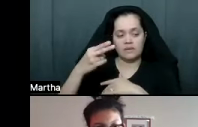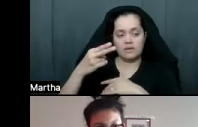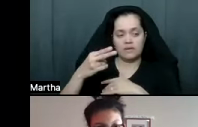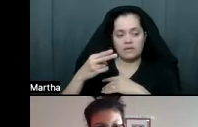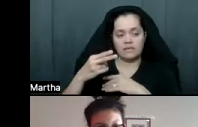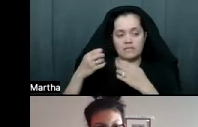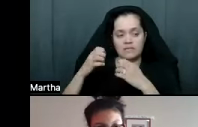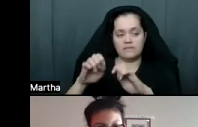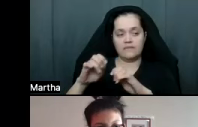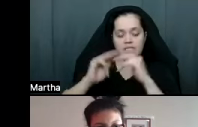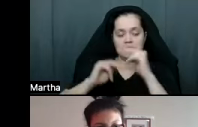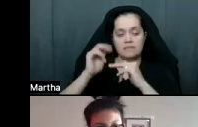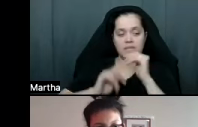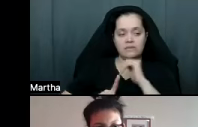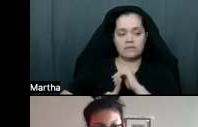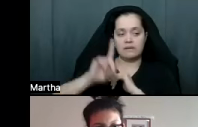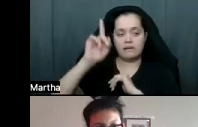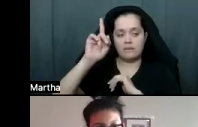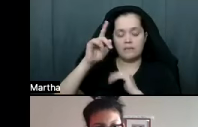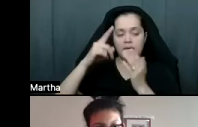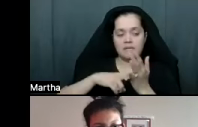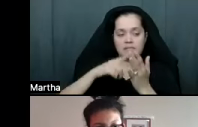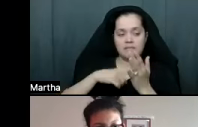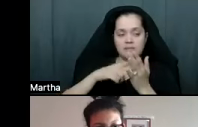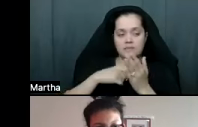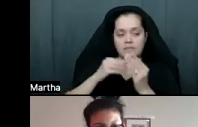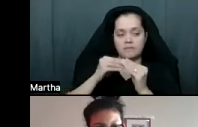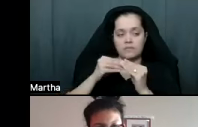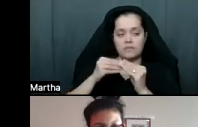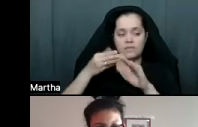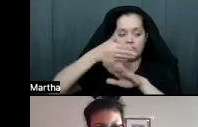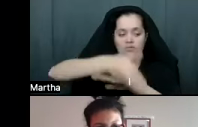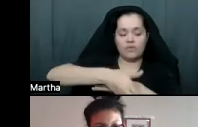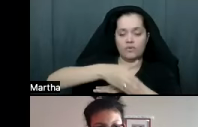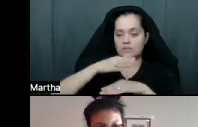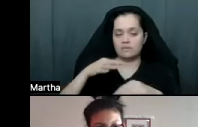efficient to build up, sometimes more than across the landscape.